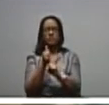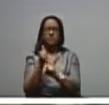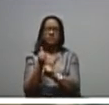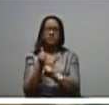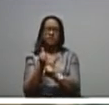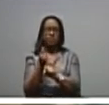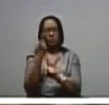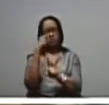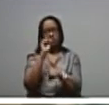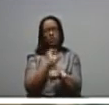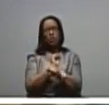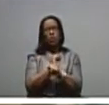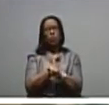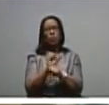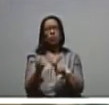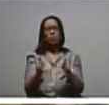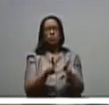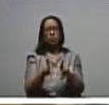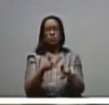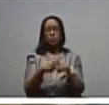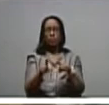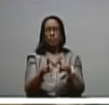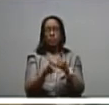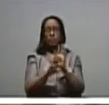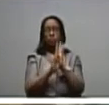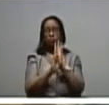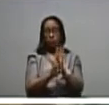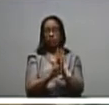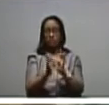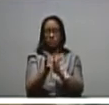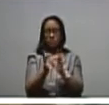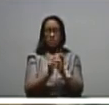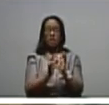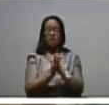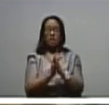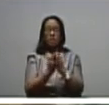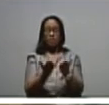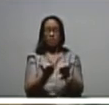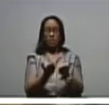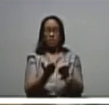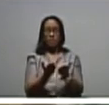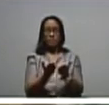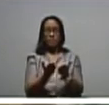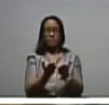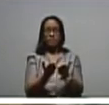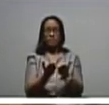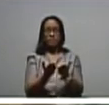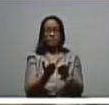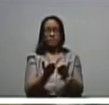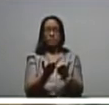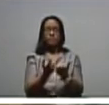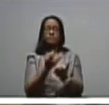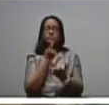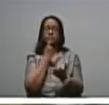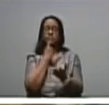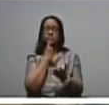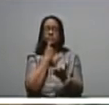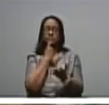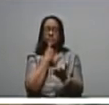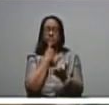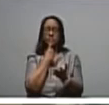But then the book of Revelation adds, and we apply it to you, as St. Paul did to the Ephesians,